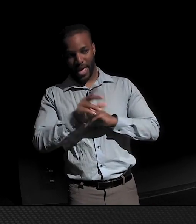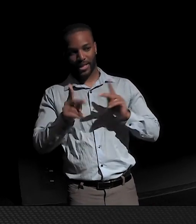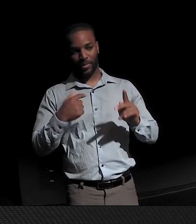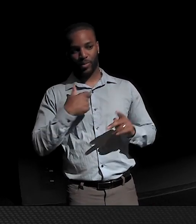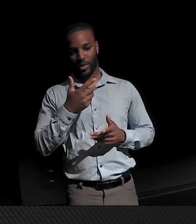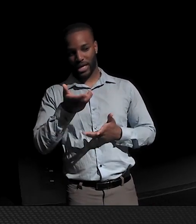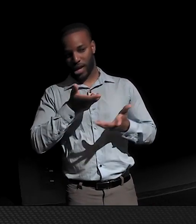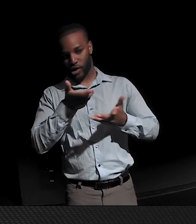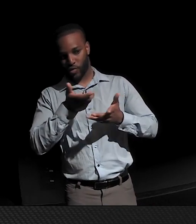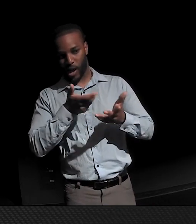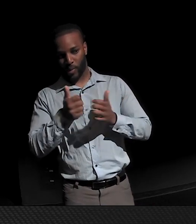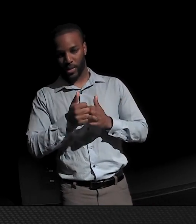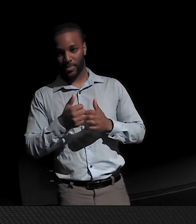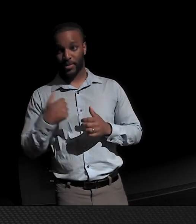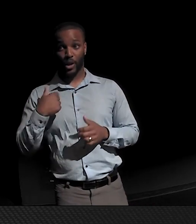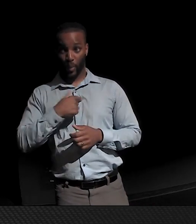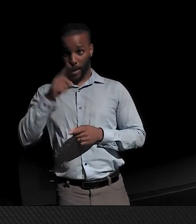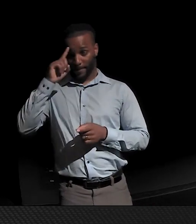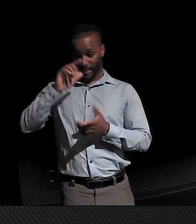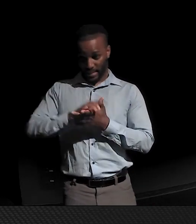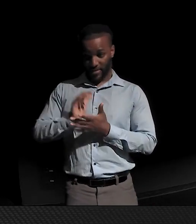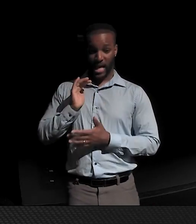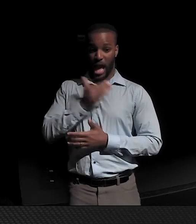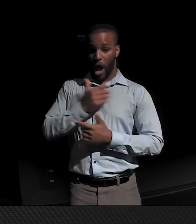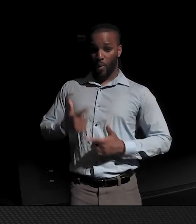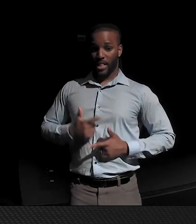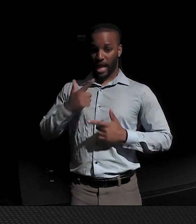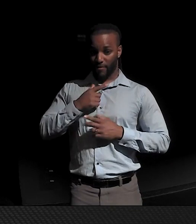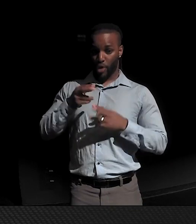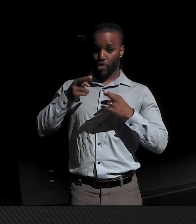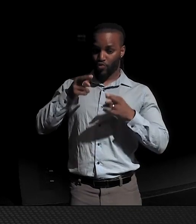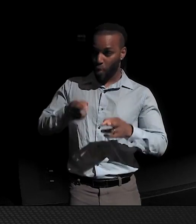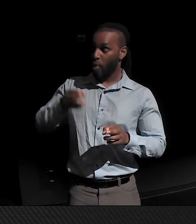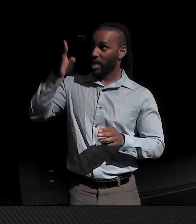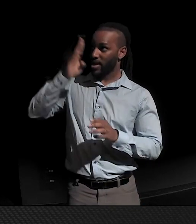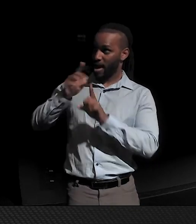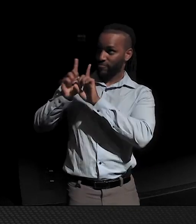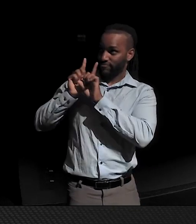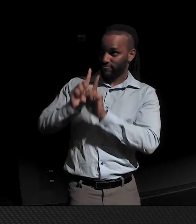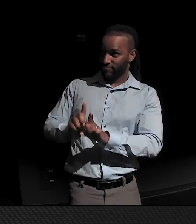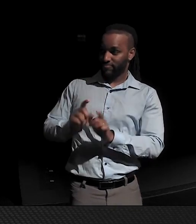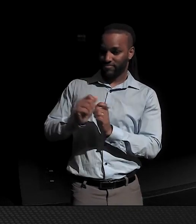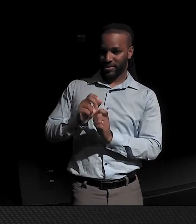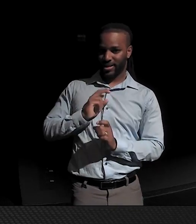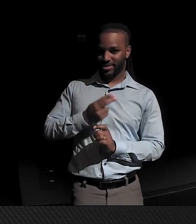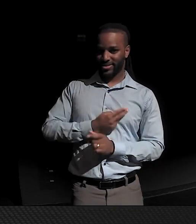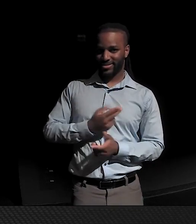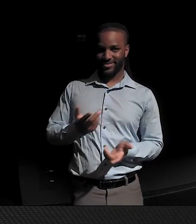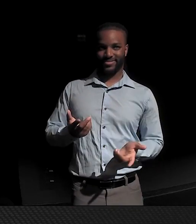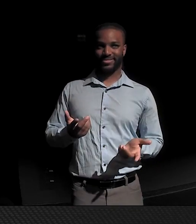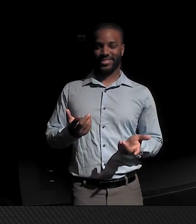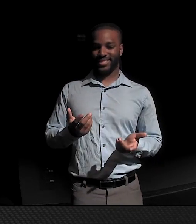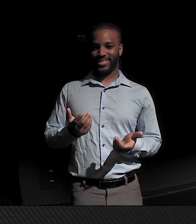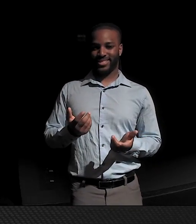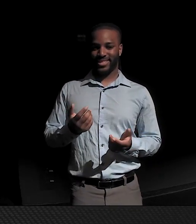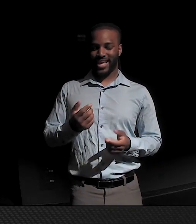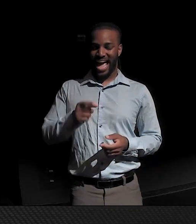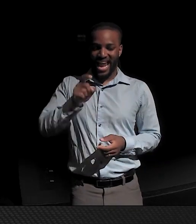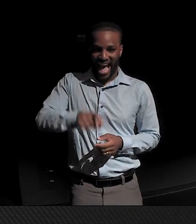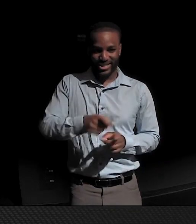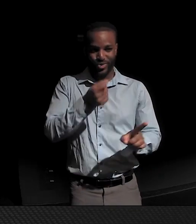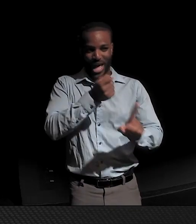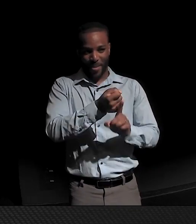really believe that our lives are the roads that God travels along, then it can't help but